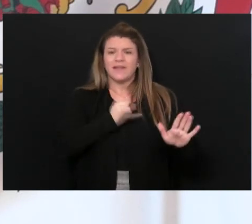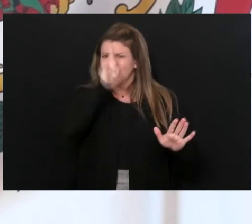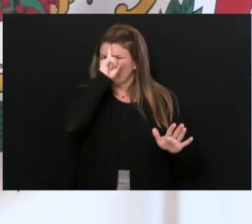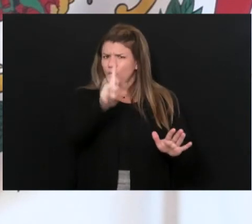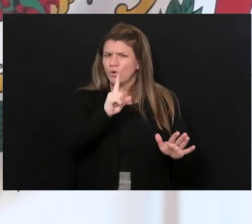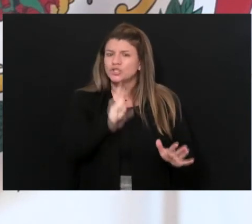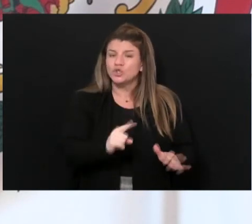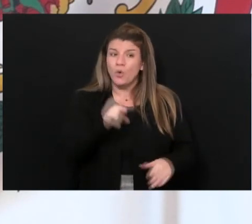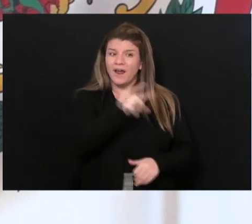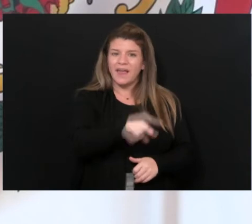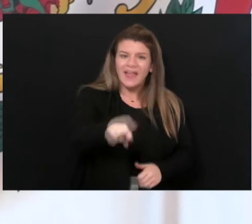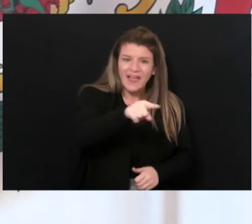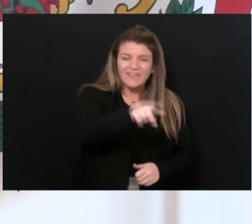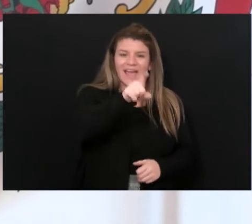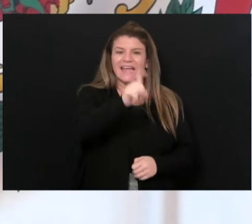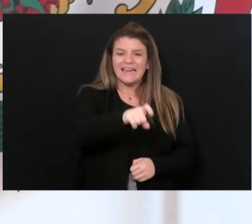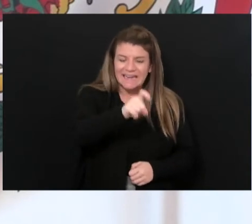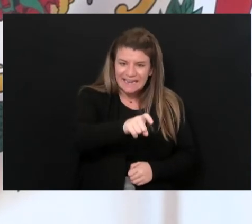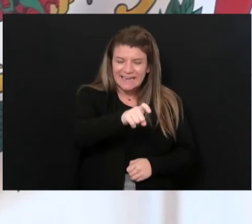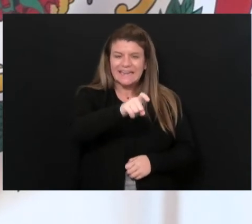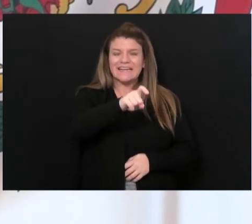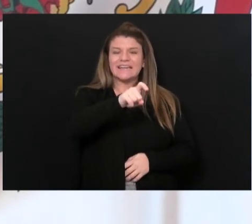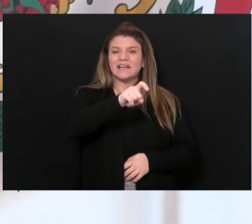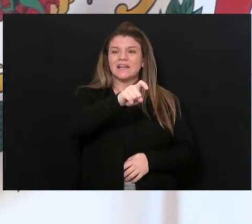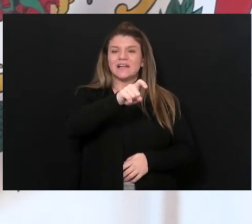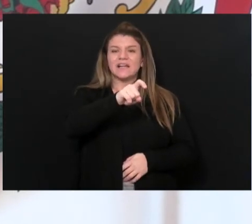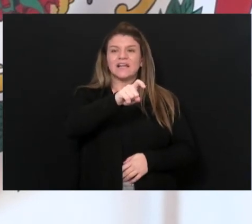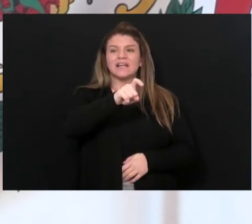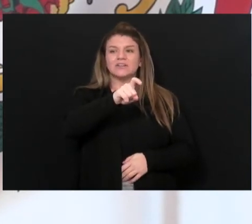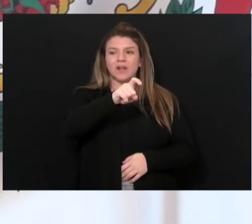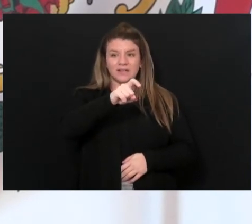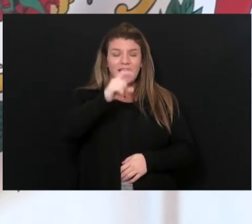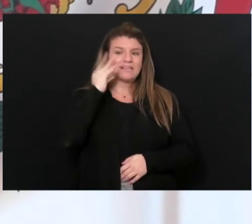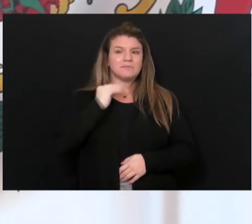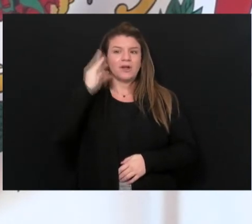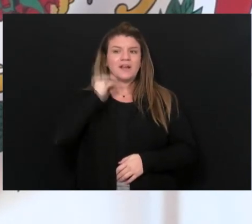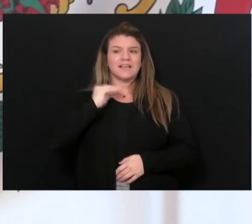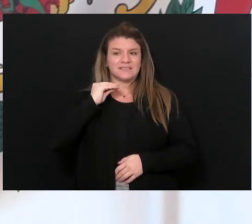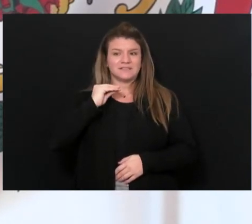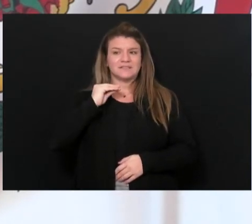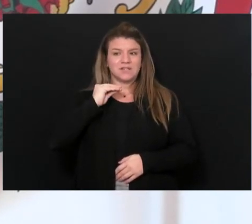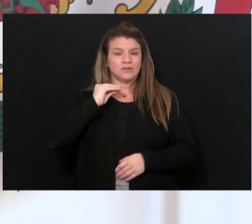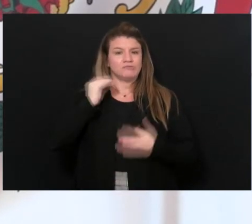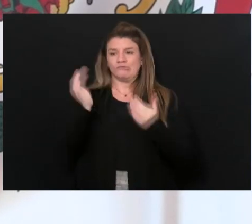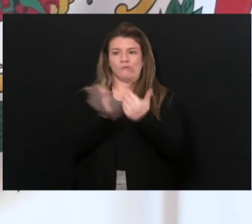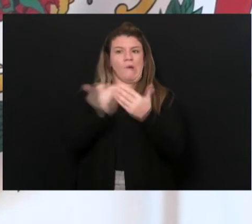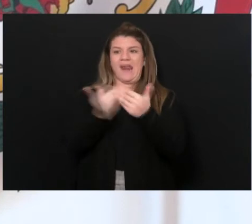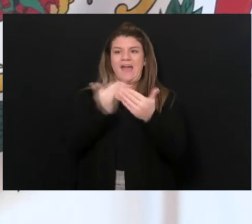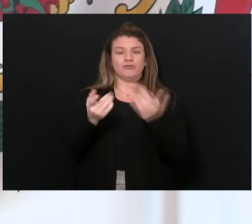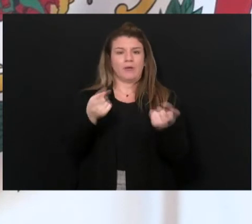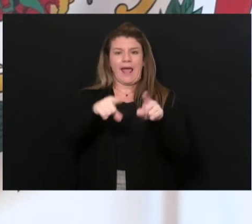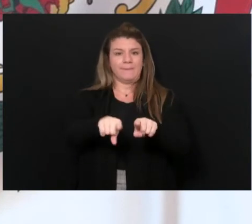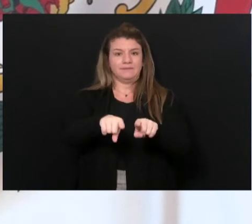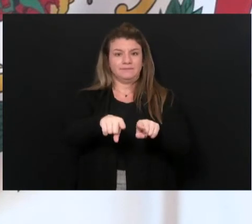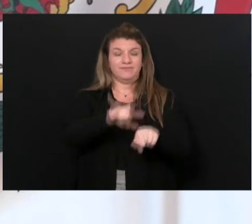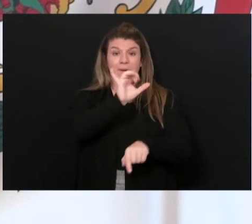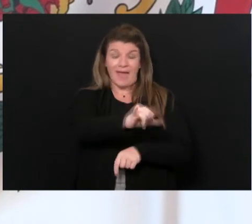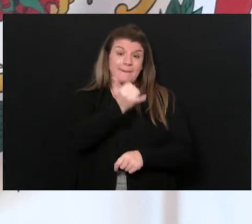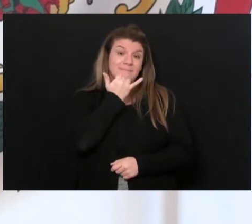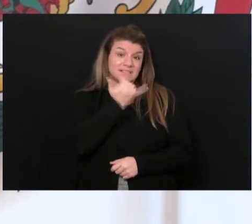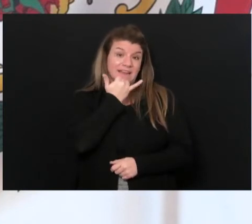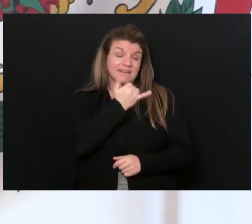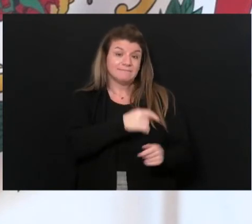they need to absolutely experience whatever the negative, the wrath of what it needs to be. They need